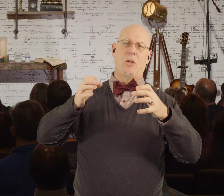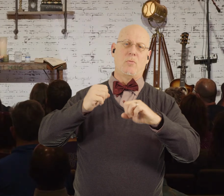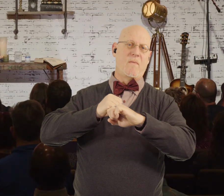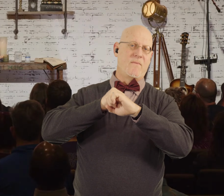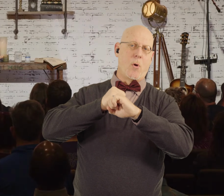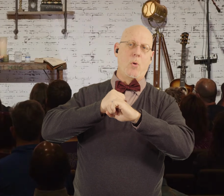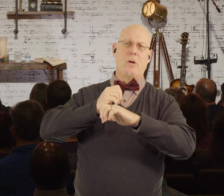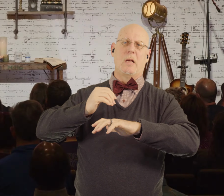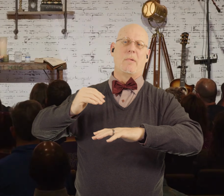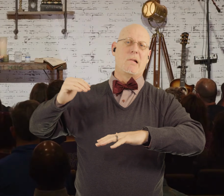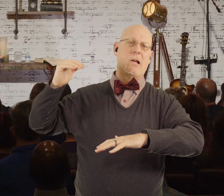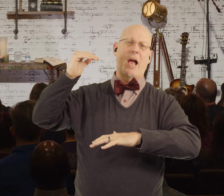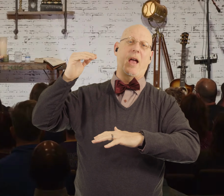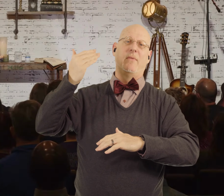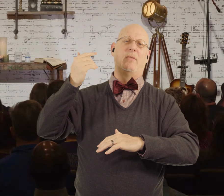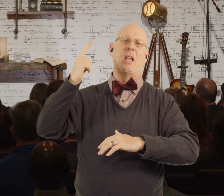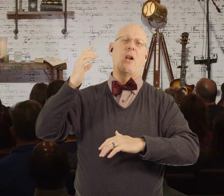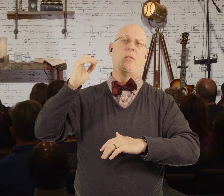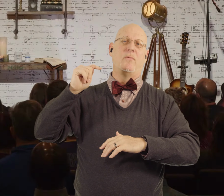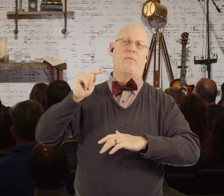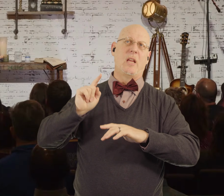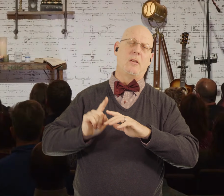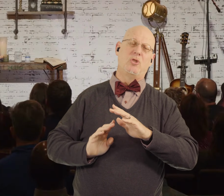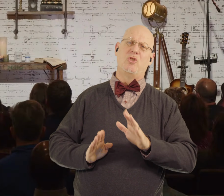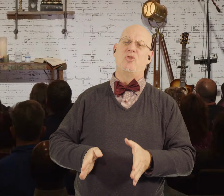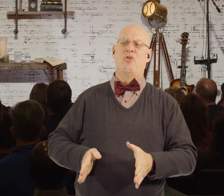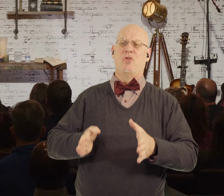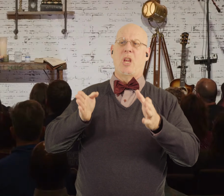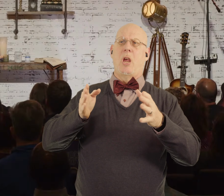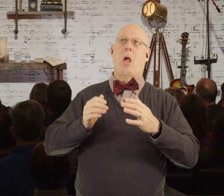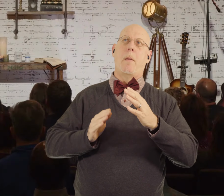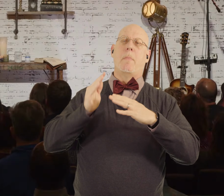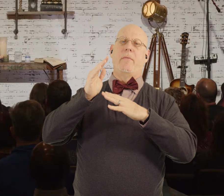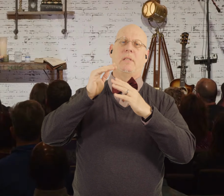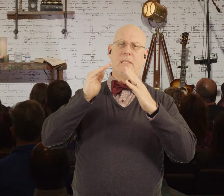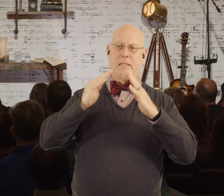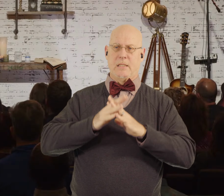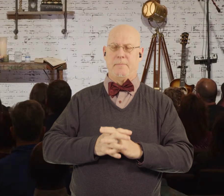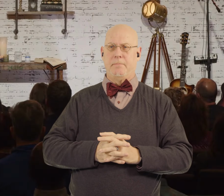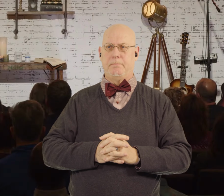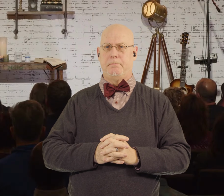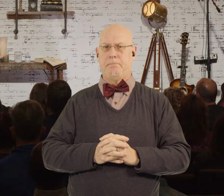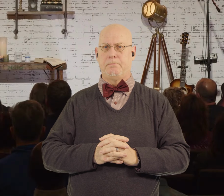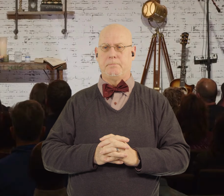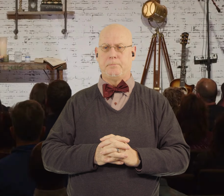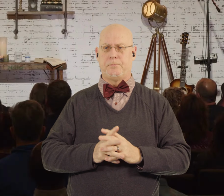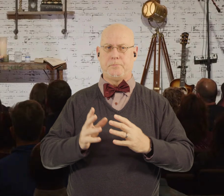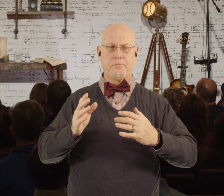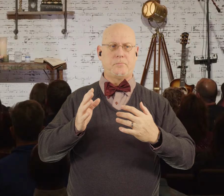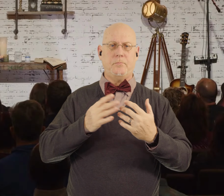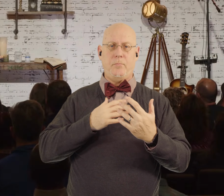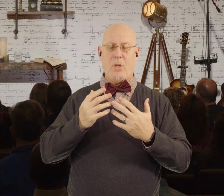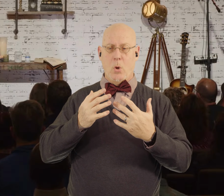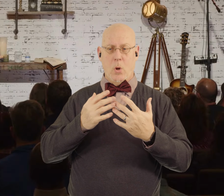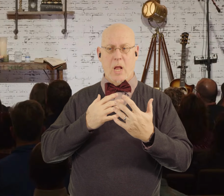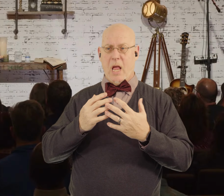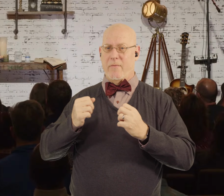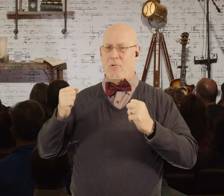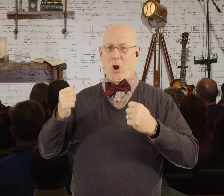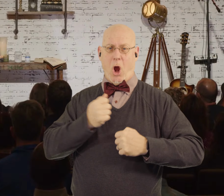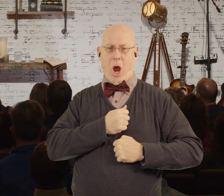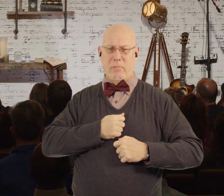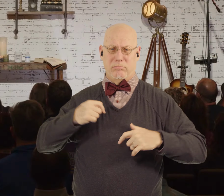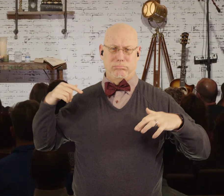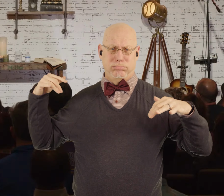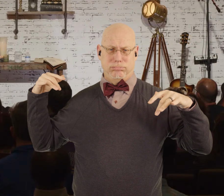But the castle, the fortress, was up high on the cliffs, 1,500 feet, sheer cliffs above the city below. And whenever there was